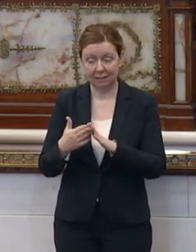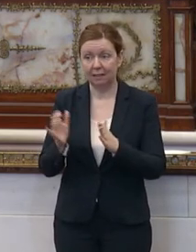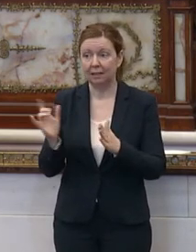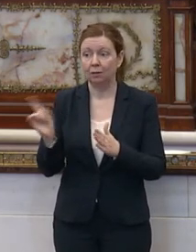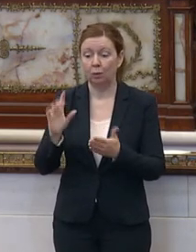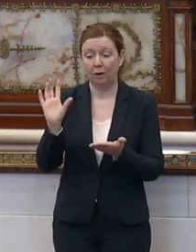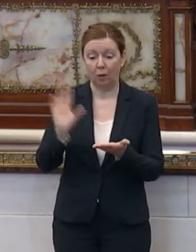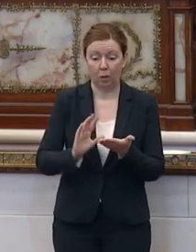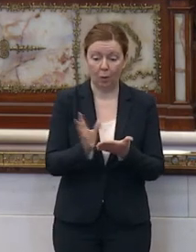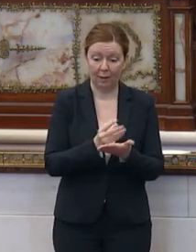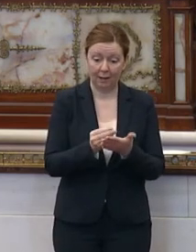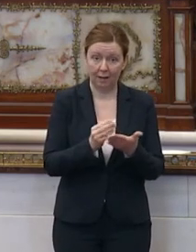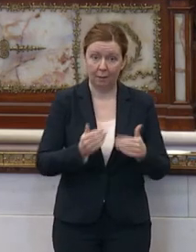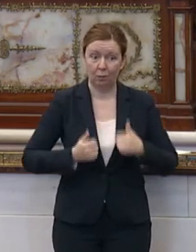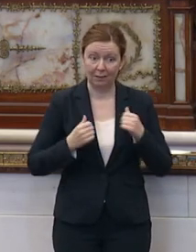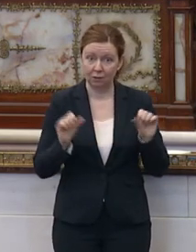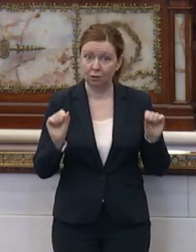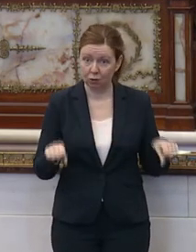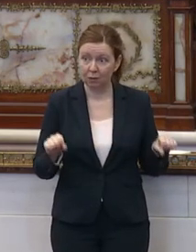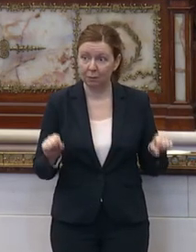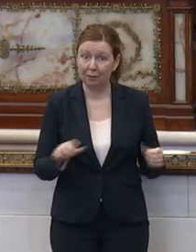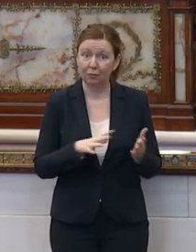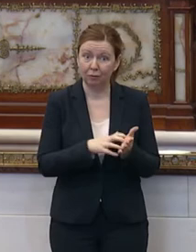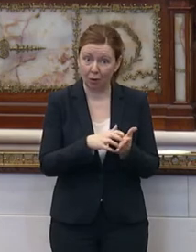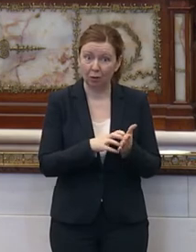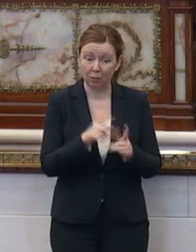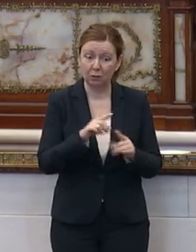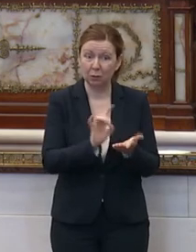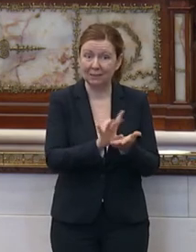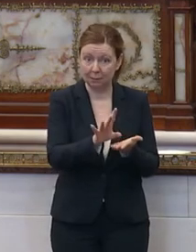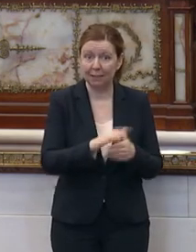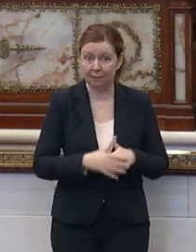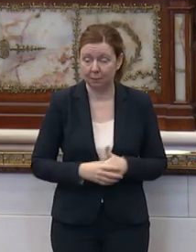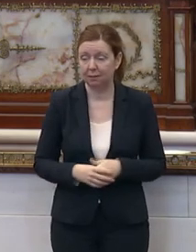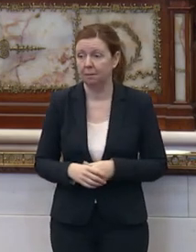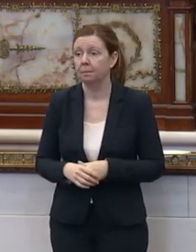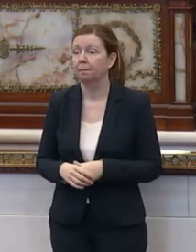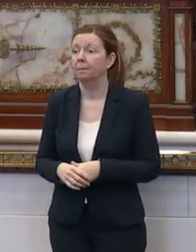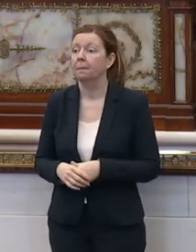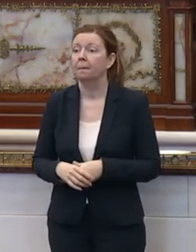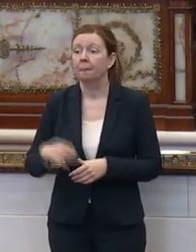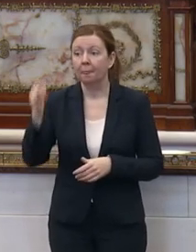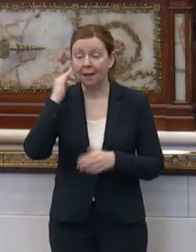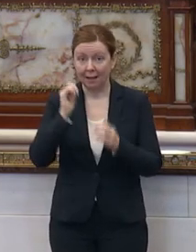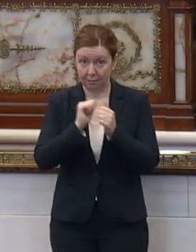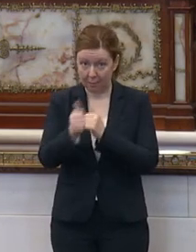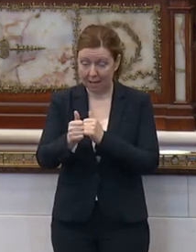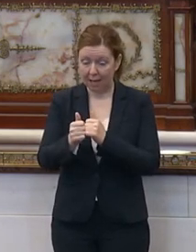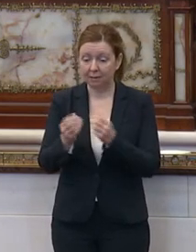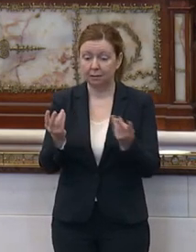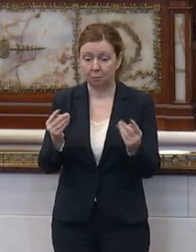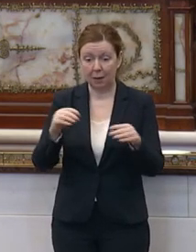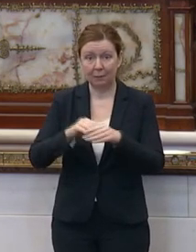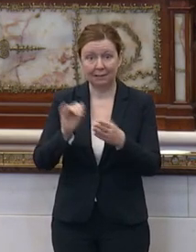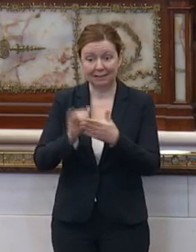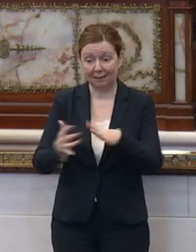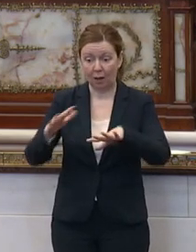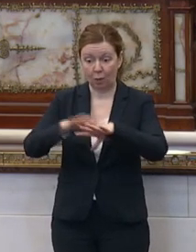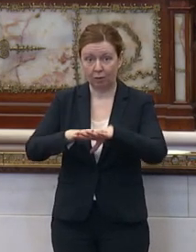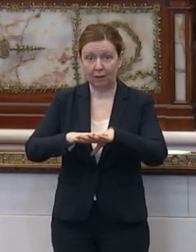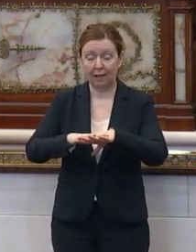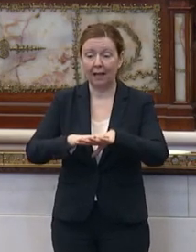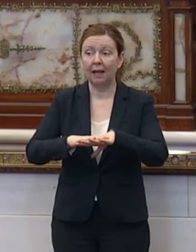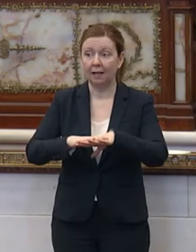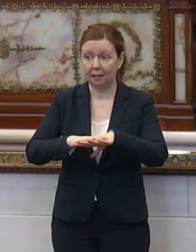where low-income residents could be especially vulnerable to displacement. If passed, properties in this overlay would